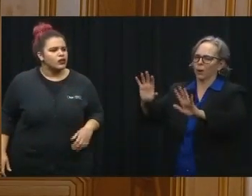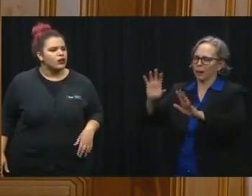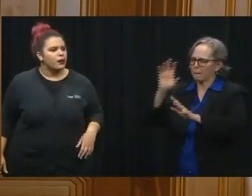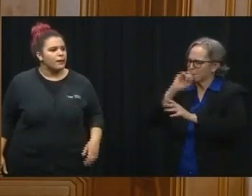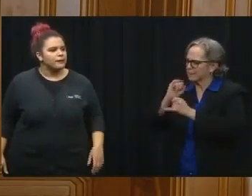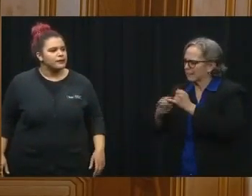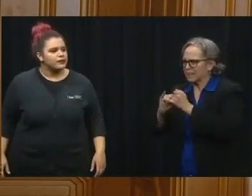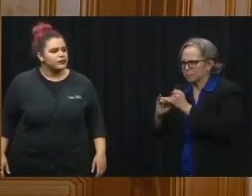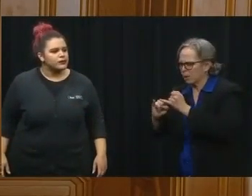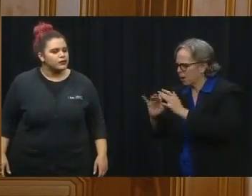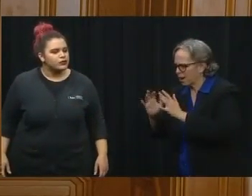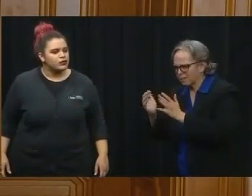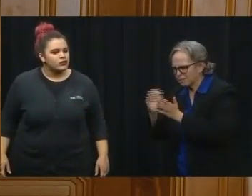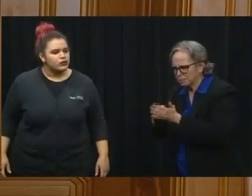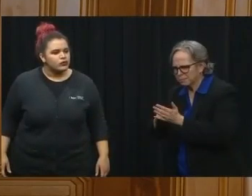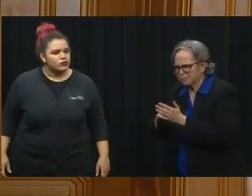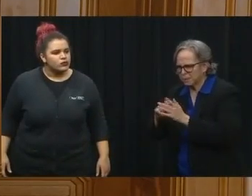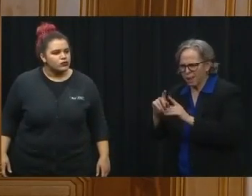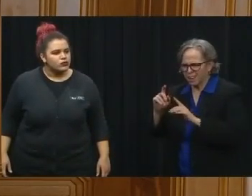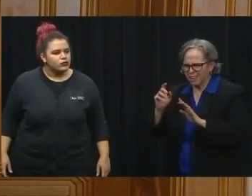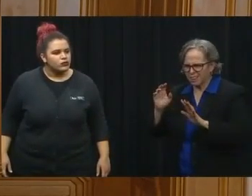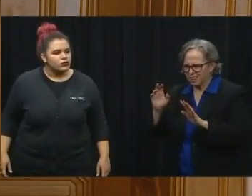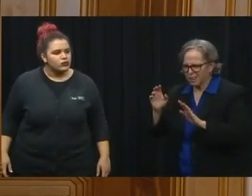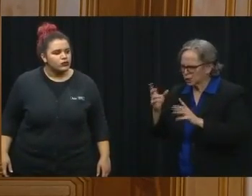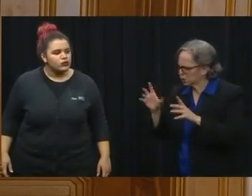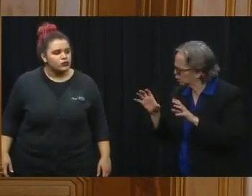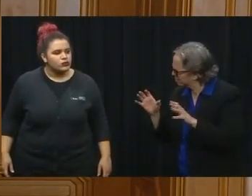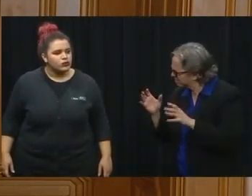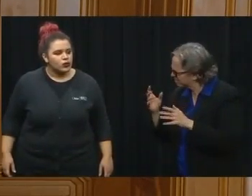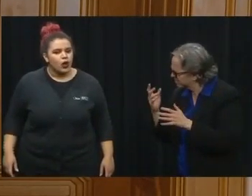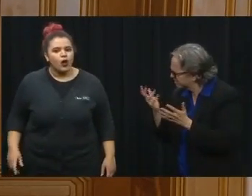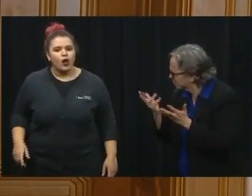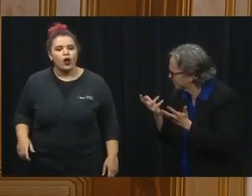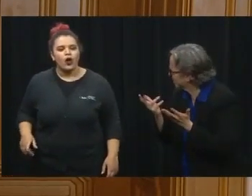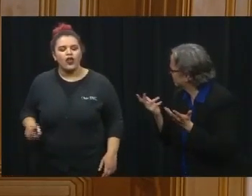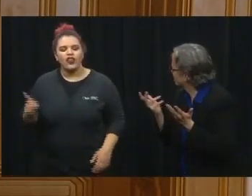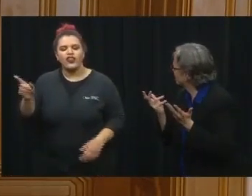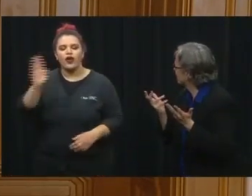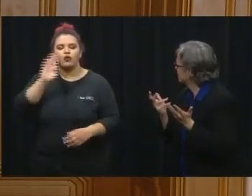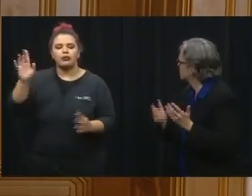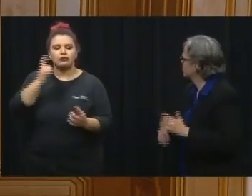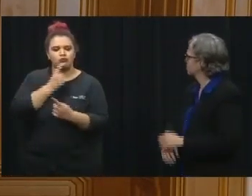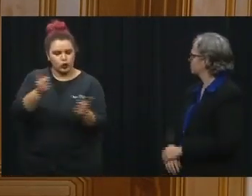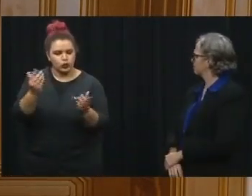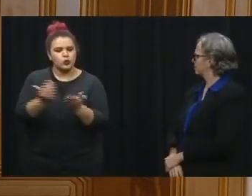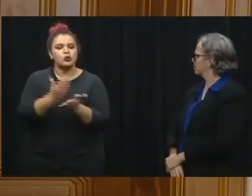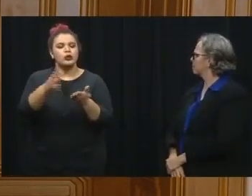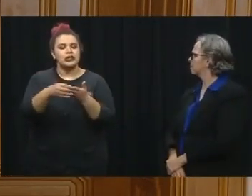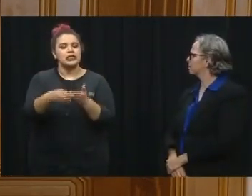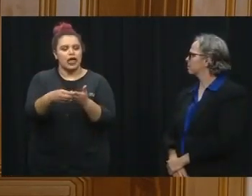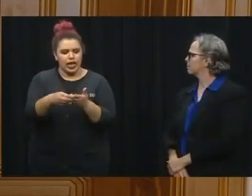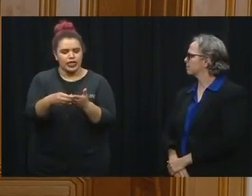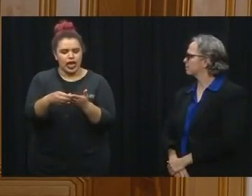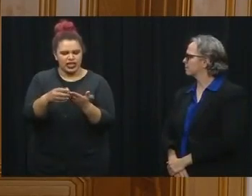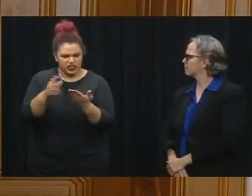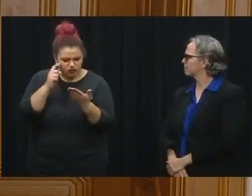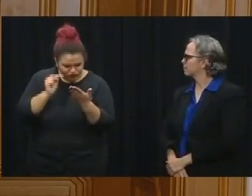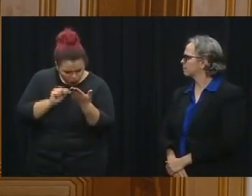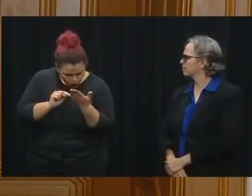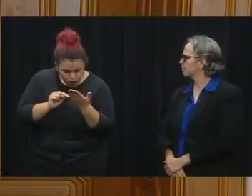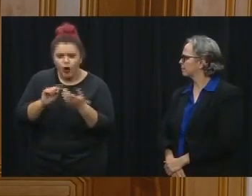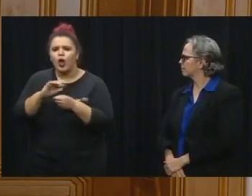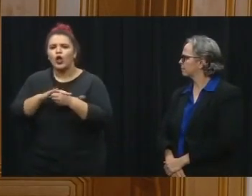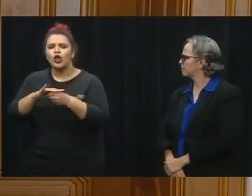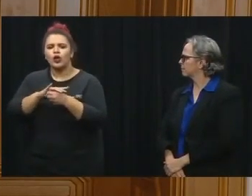but it was to do what? I'm sorry. They're going to publish new guidelines to help for local